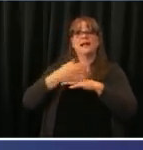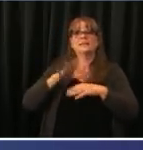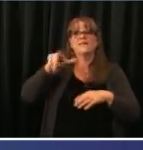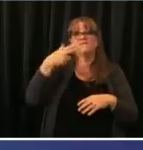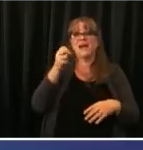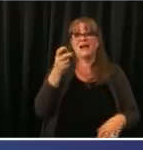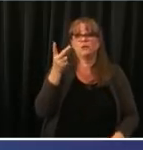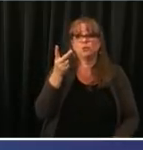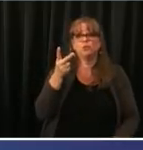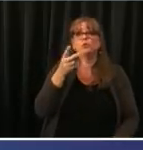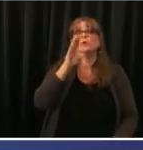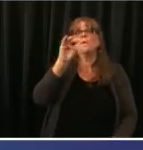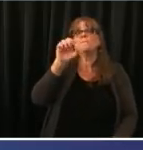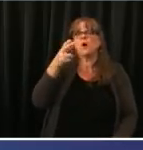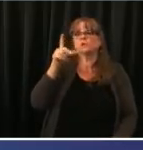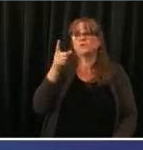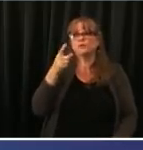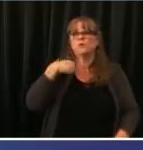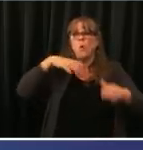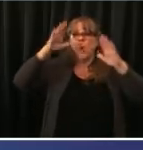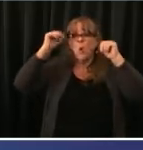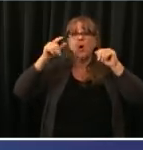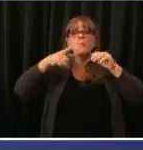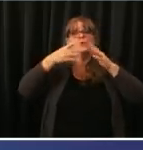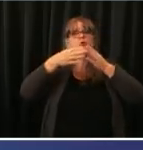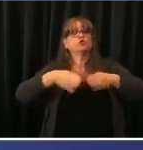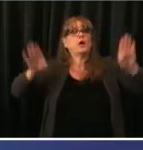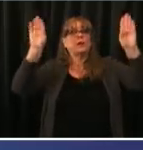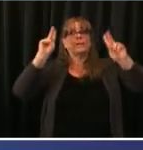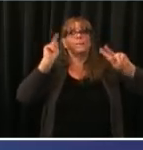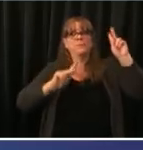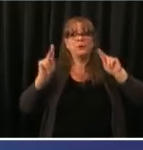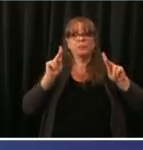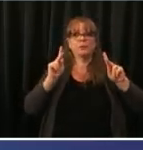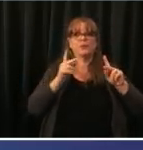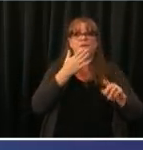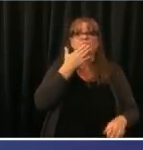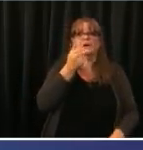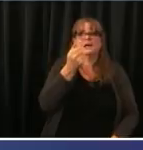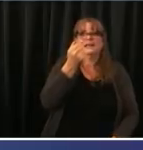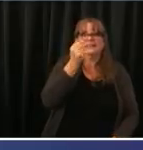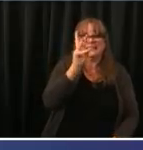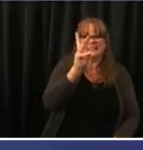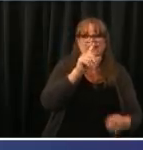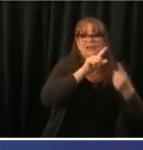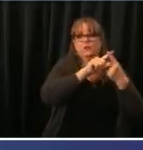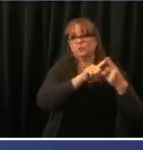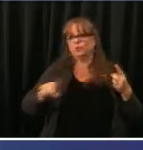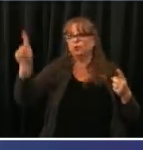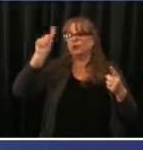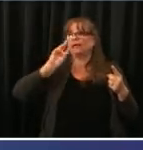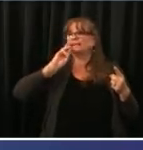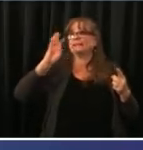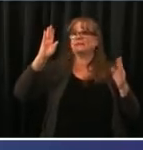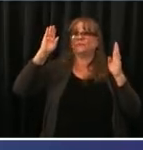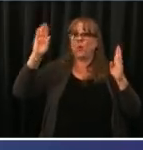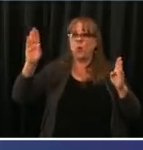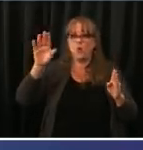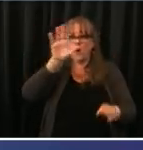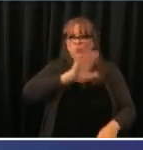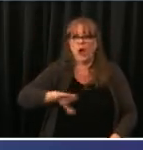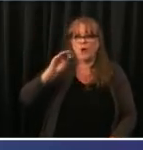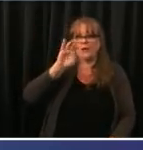to the general public 60 to 64. So working our way down, 70 and up done by that point, early March, 65 to